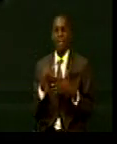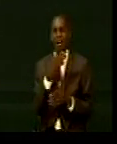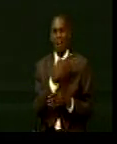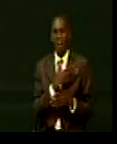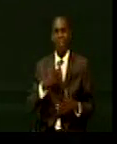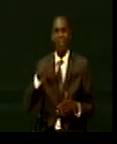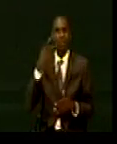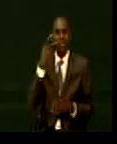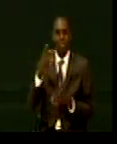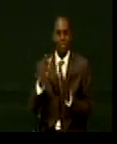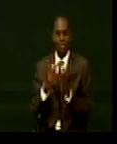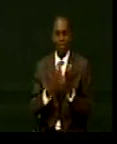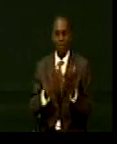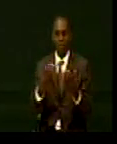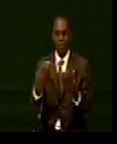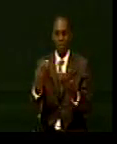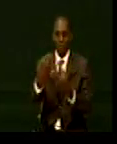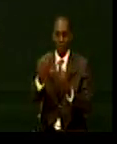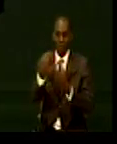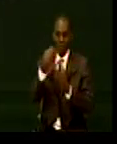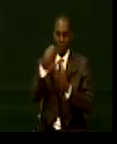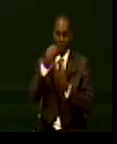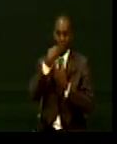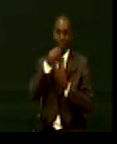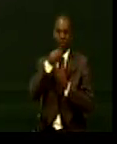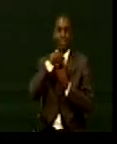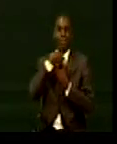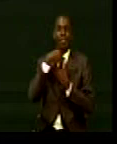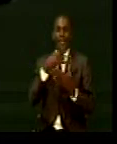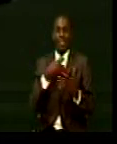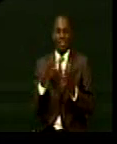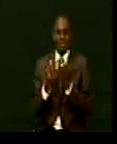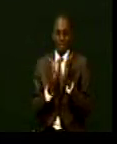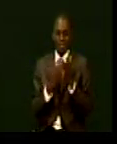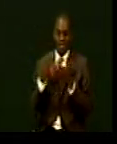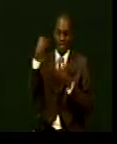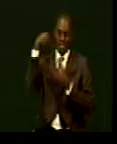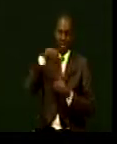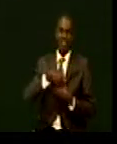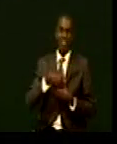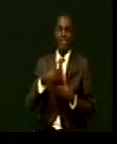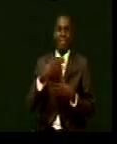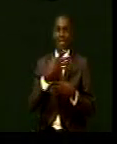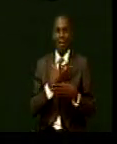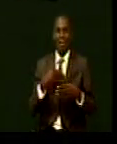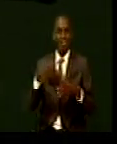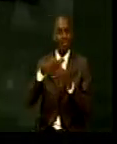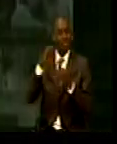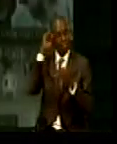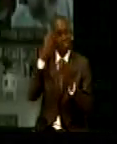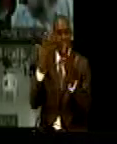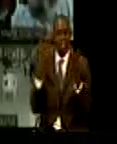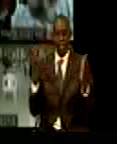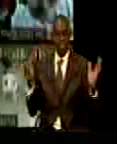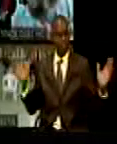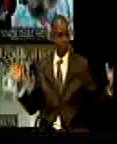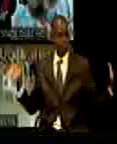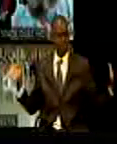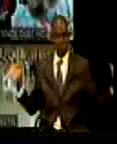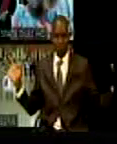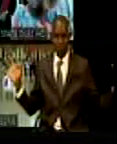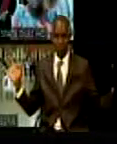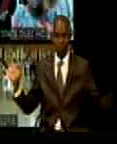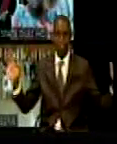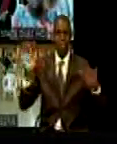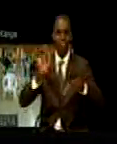coming in, and then he gets into you. His hand gets into your hand. His head gets into your